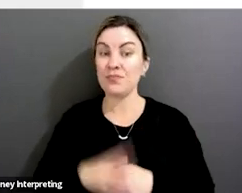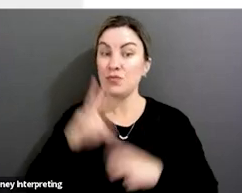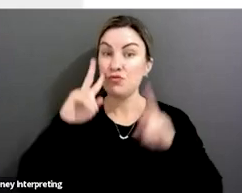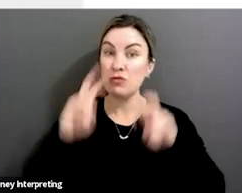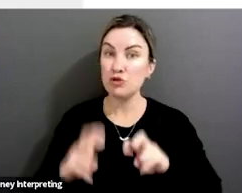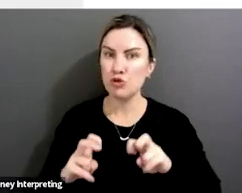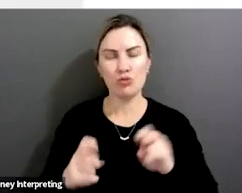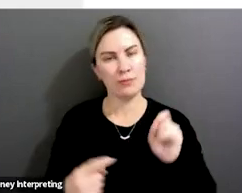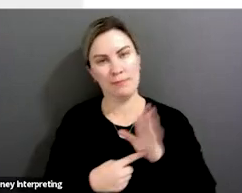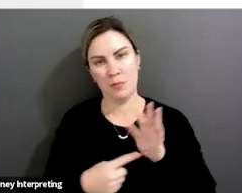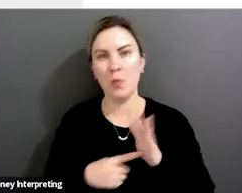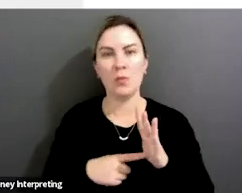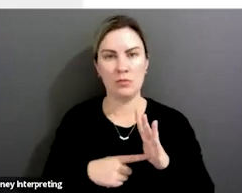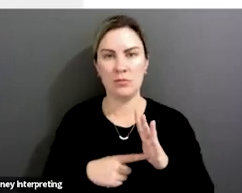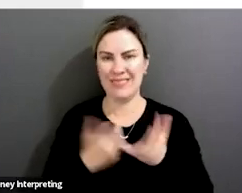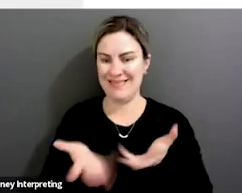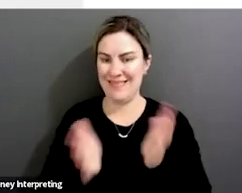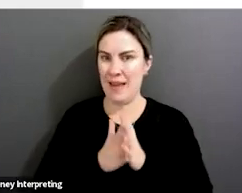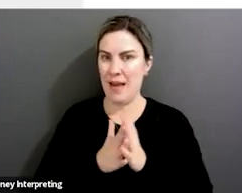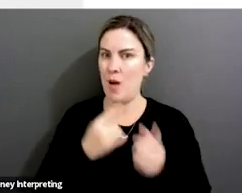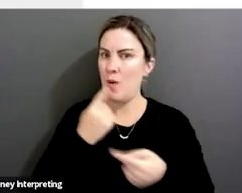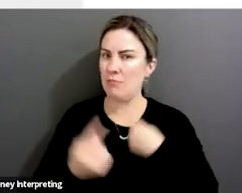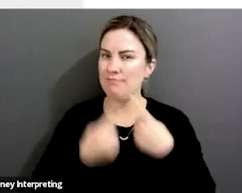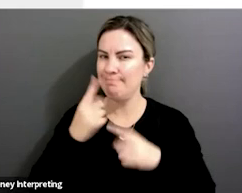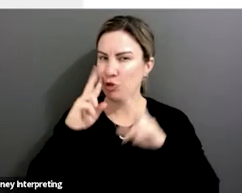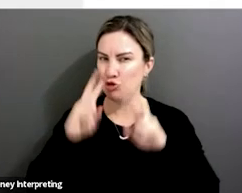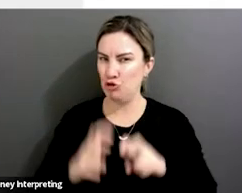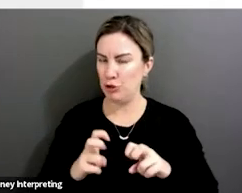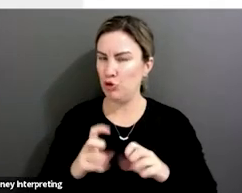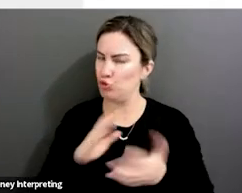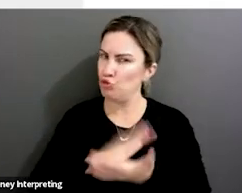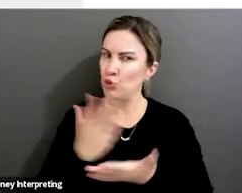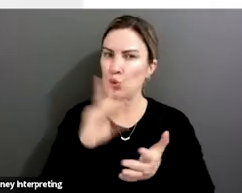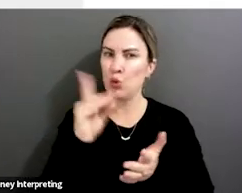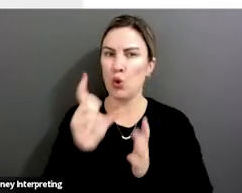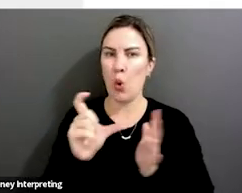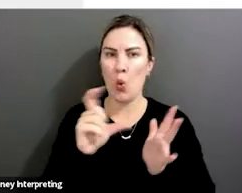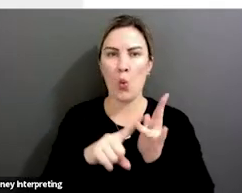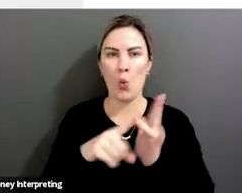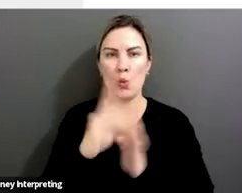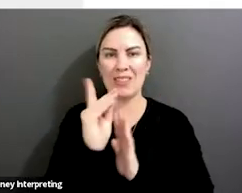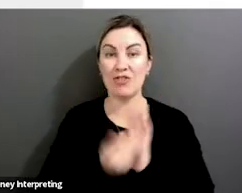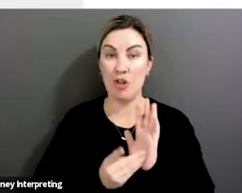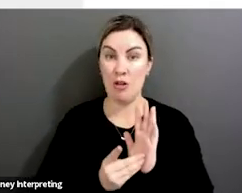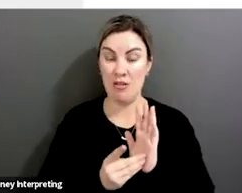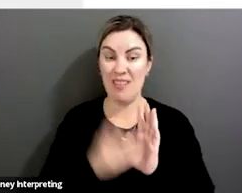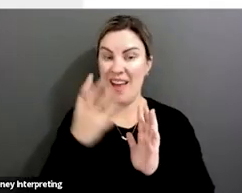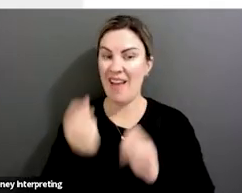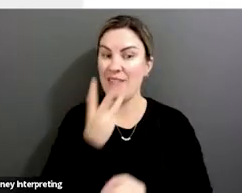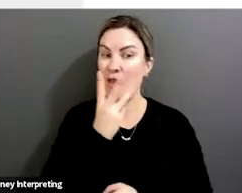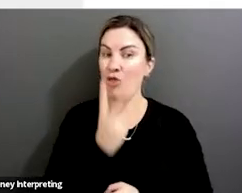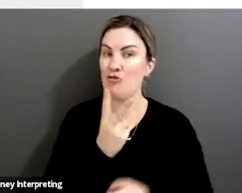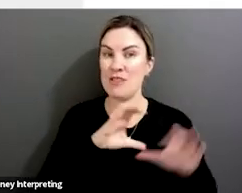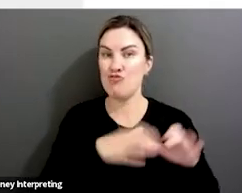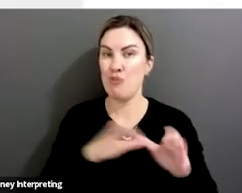bit more about how we undergo that research process so that it's truly co-design with the 3 stakeholder groups that you see at the bottom.